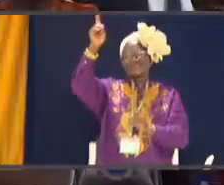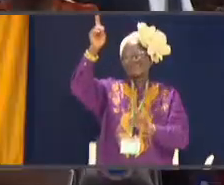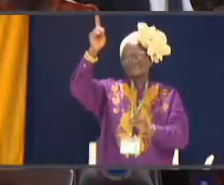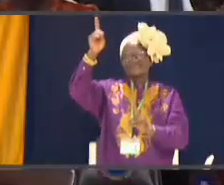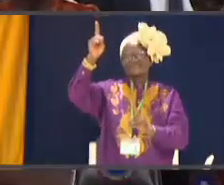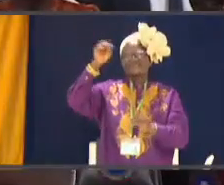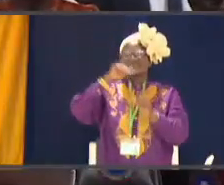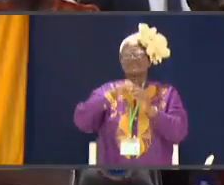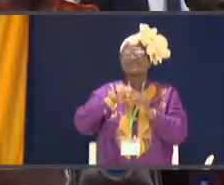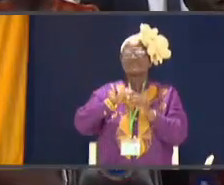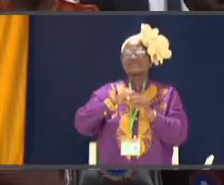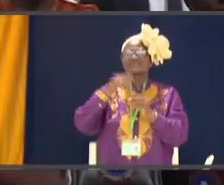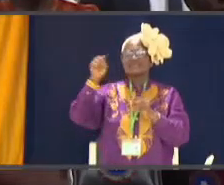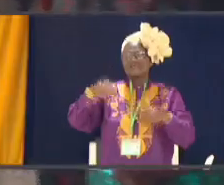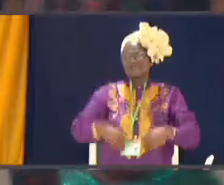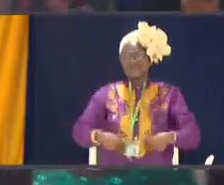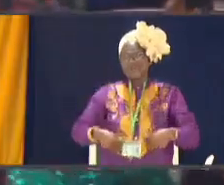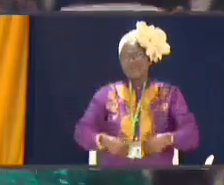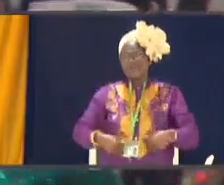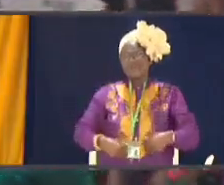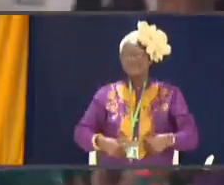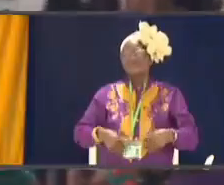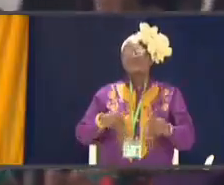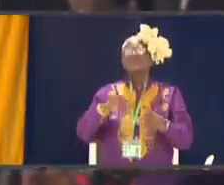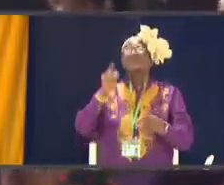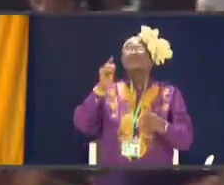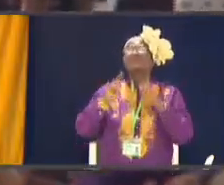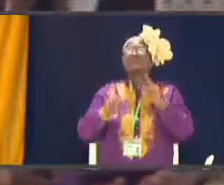The young ones are saying thank you.